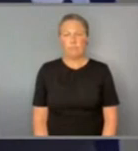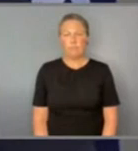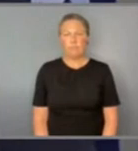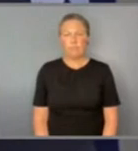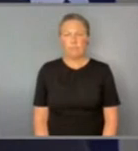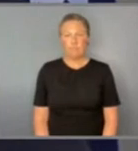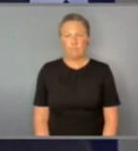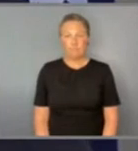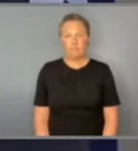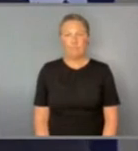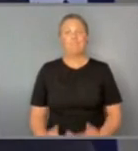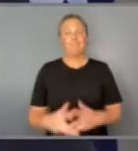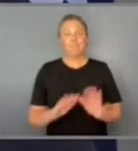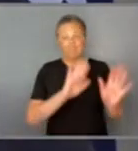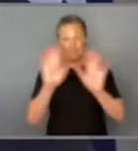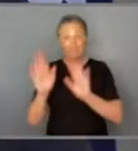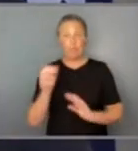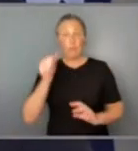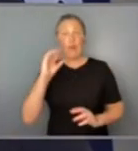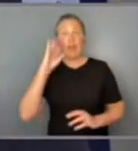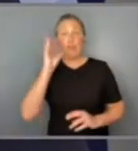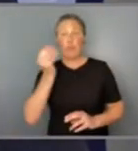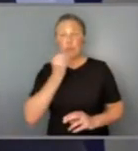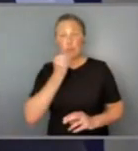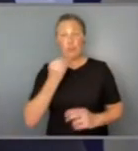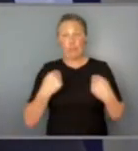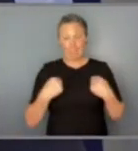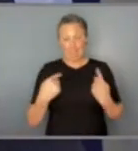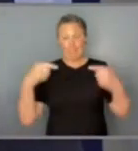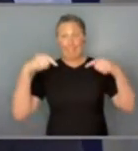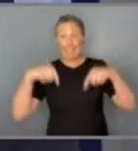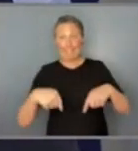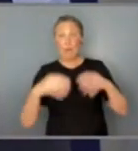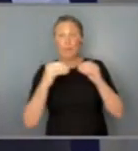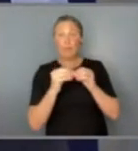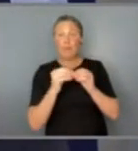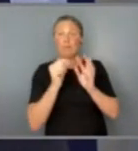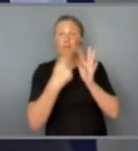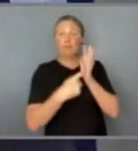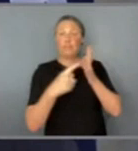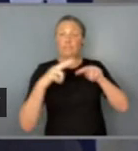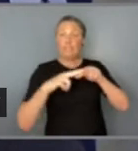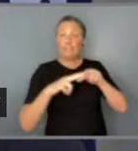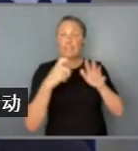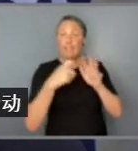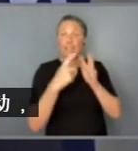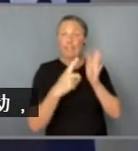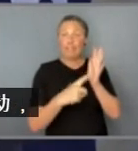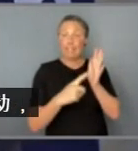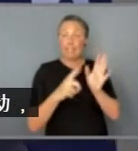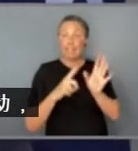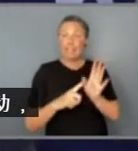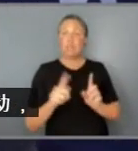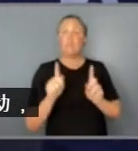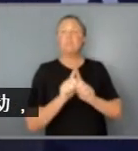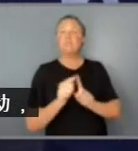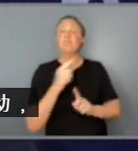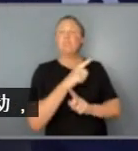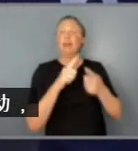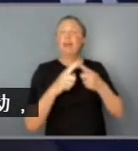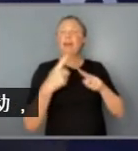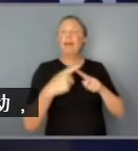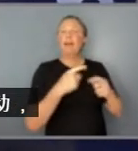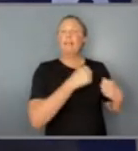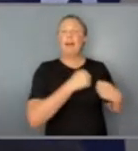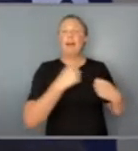Well, good afternoon, everyone. I'm joined by the Chief Medical Officer, Professor Kelly, and General Fruin, who heads up Operation COVID